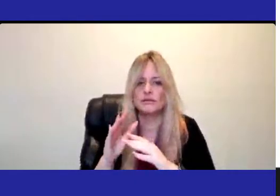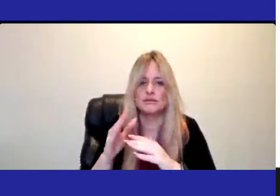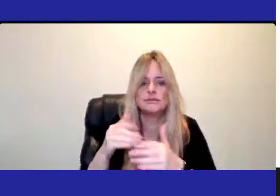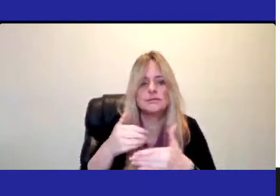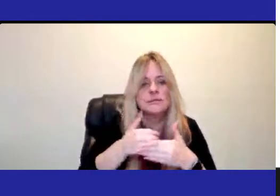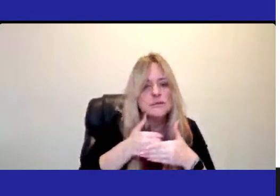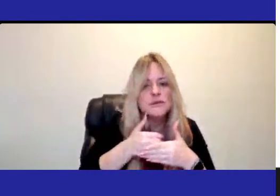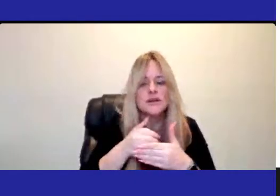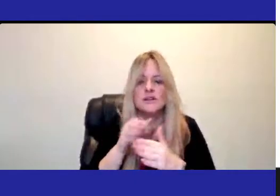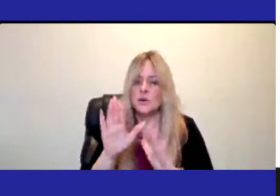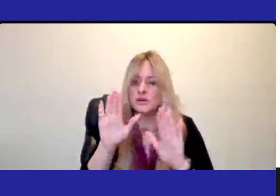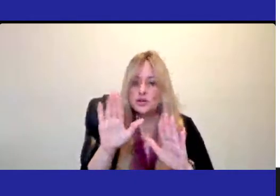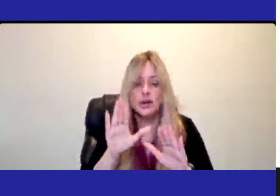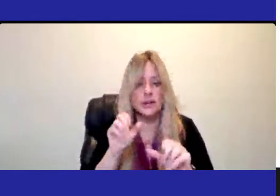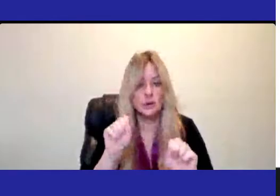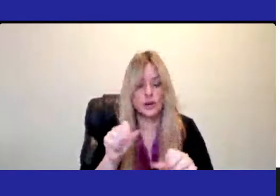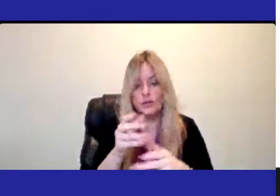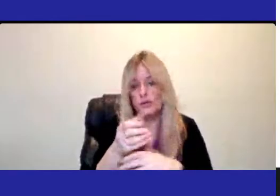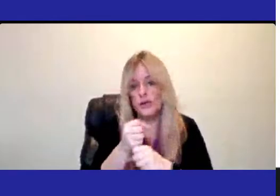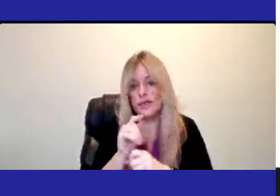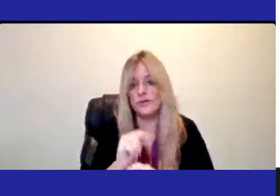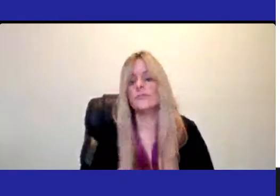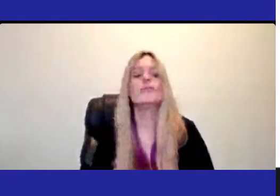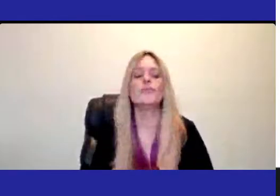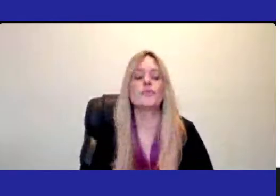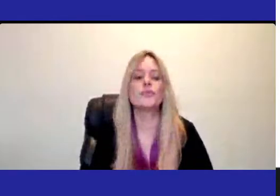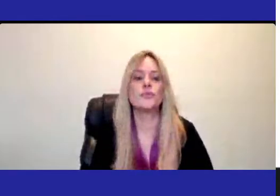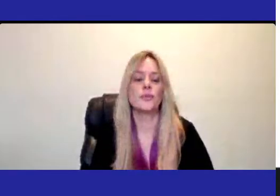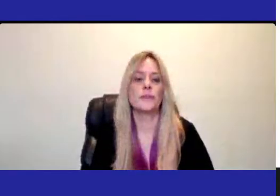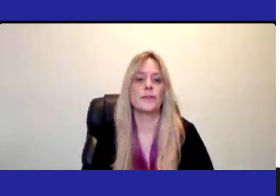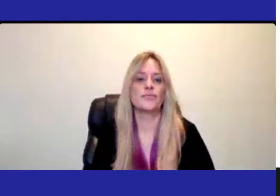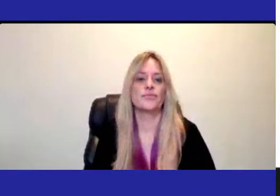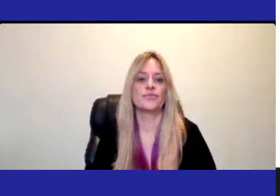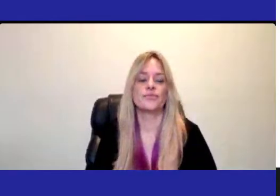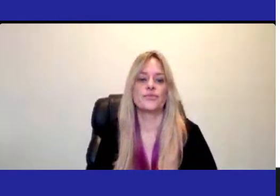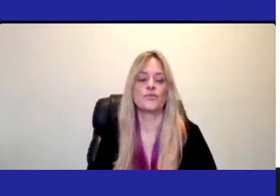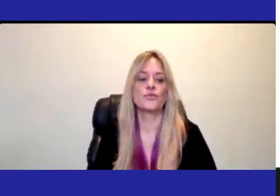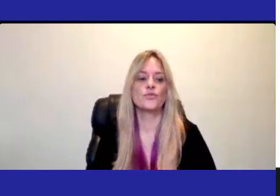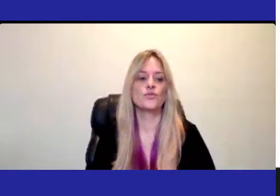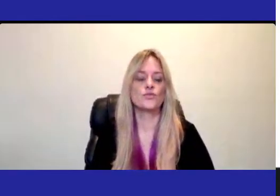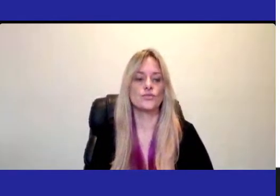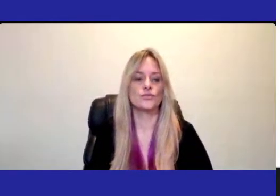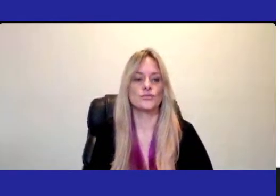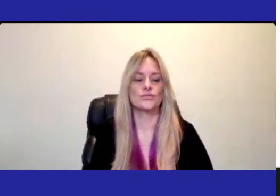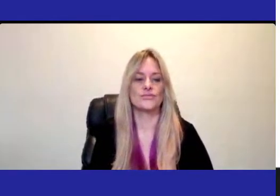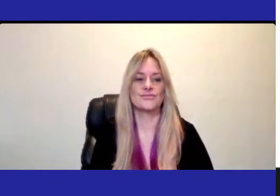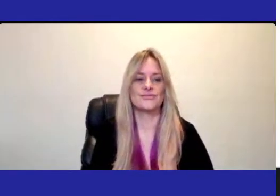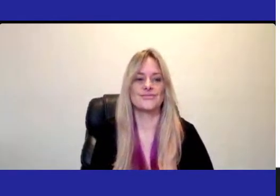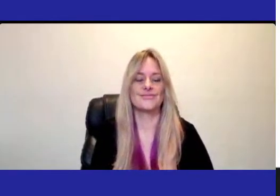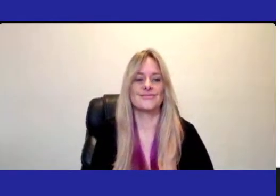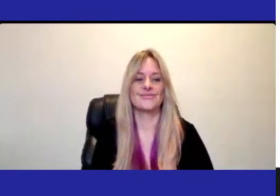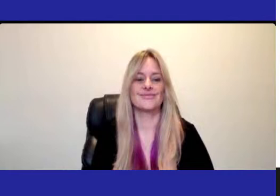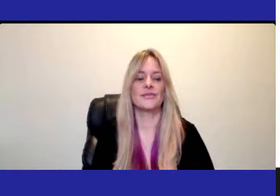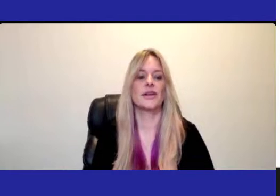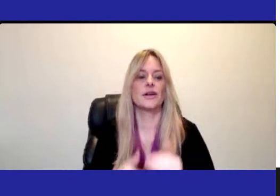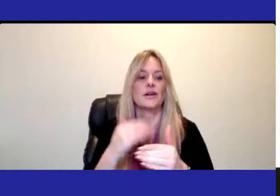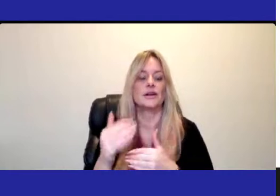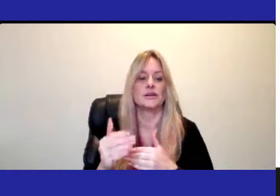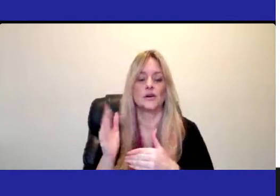to Thank get you, them. Albina So and our team for thank you, doing that. Albina. The whole Thank team. you. Yeah. Super. Thank you. All right, and next